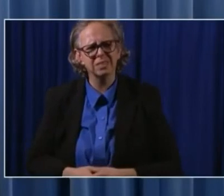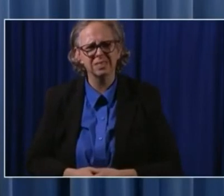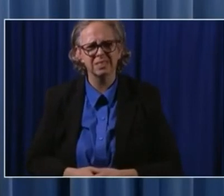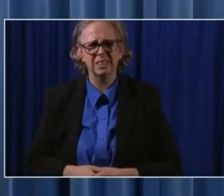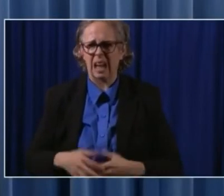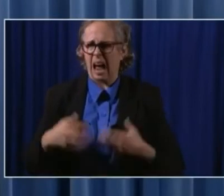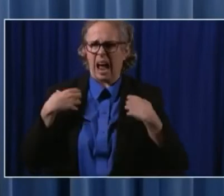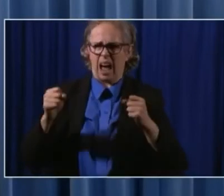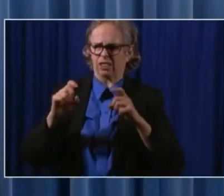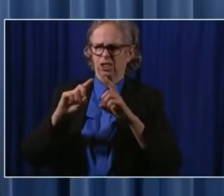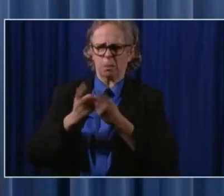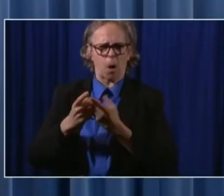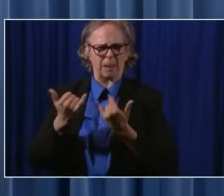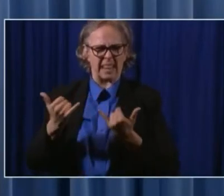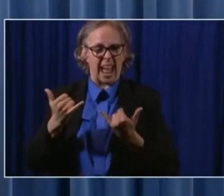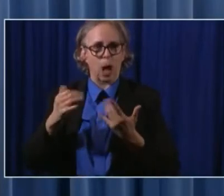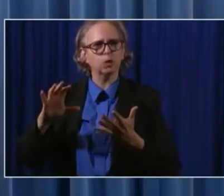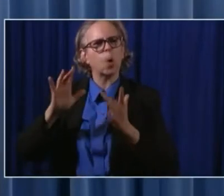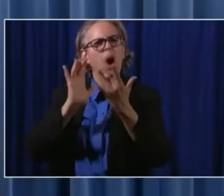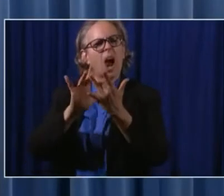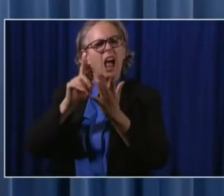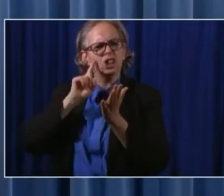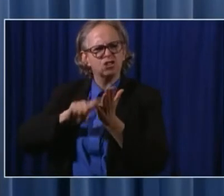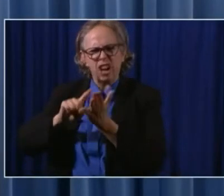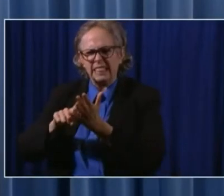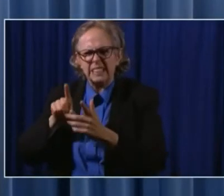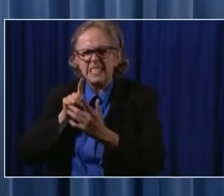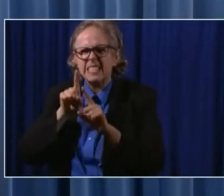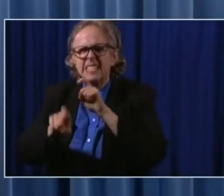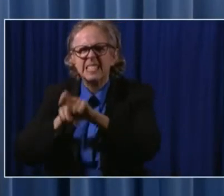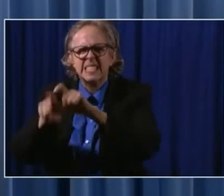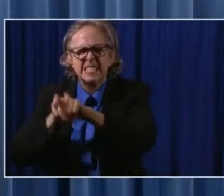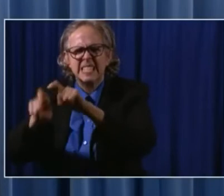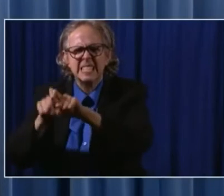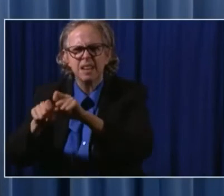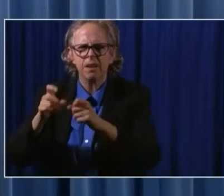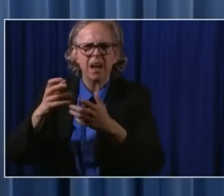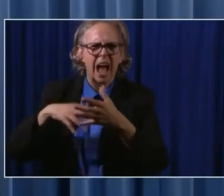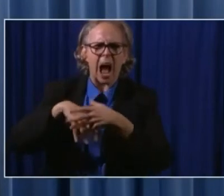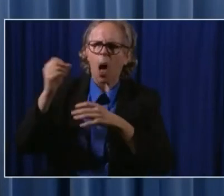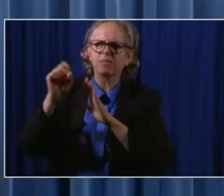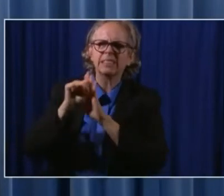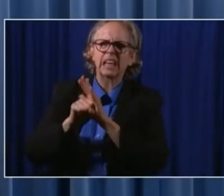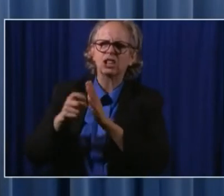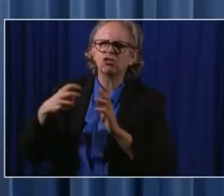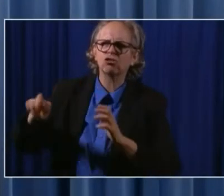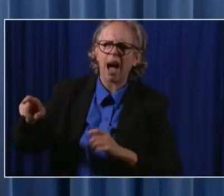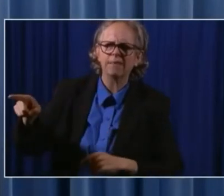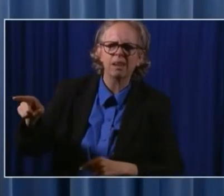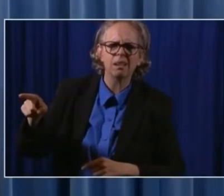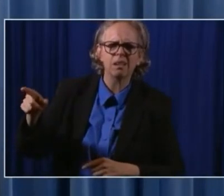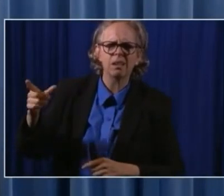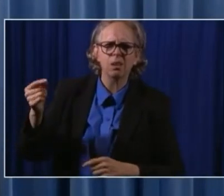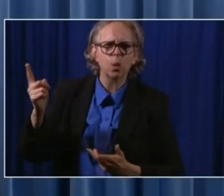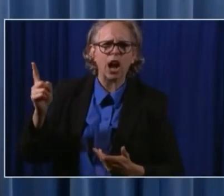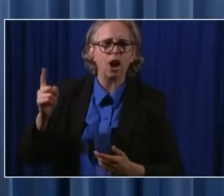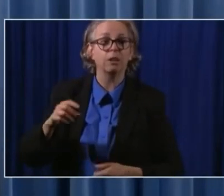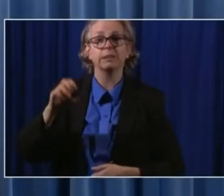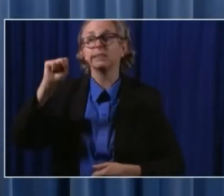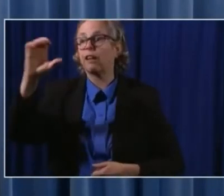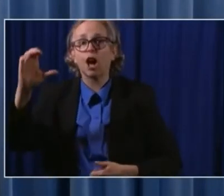state where there are high positivity rates, South Carolina, for example, Florida, are leading to outbreaks right here